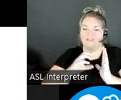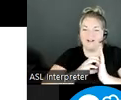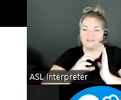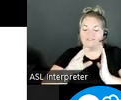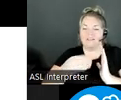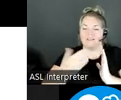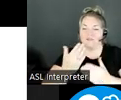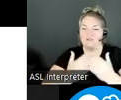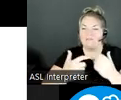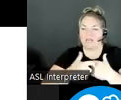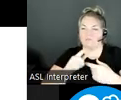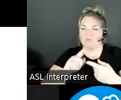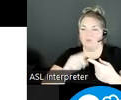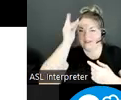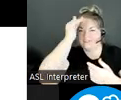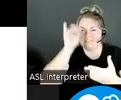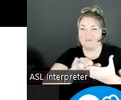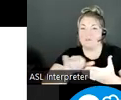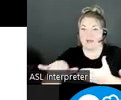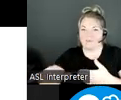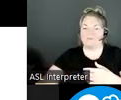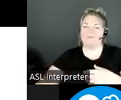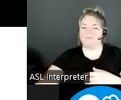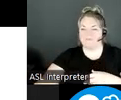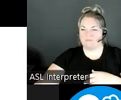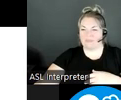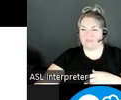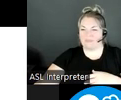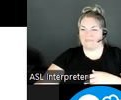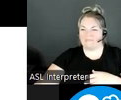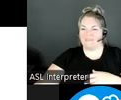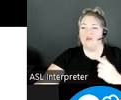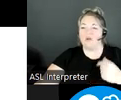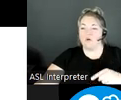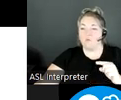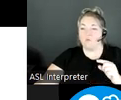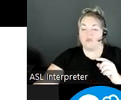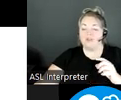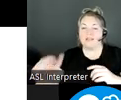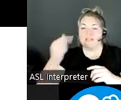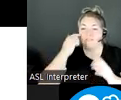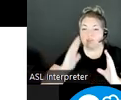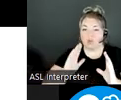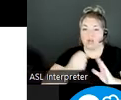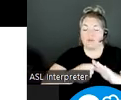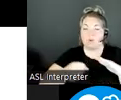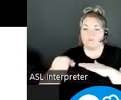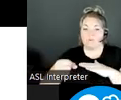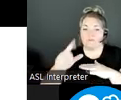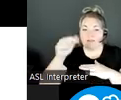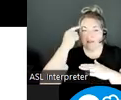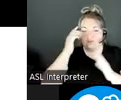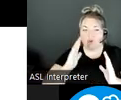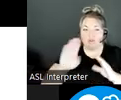time to digest it as well. When Governor Polis appointed the